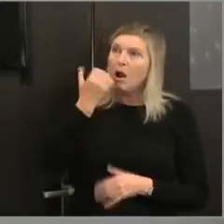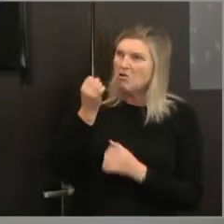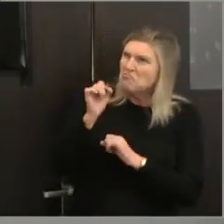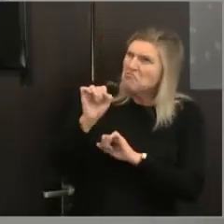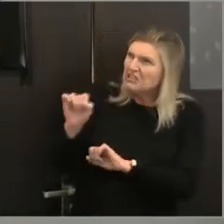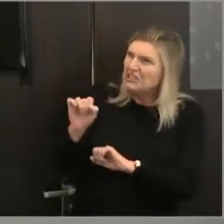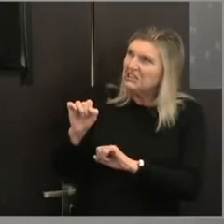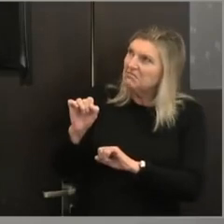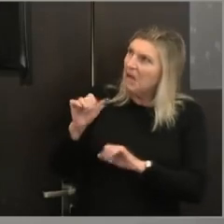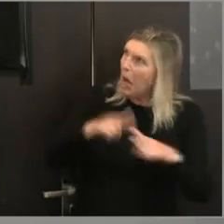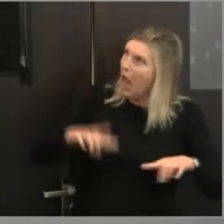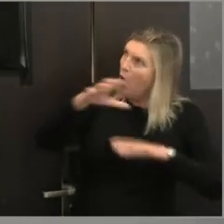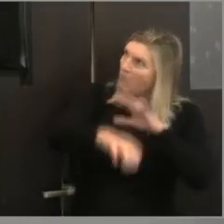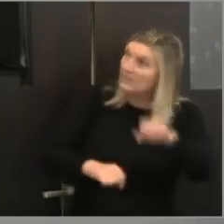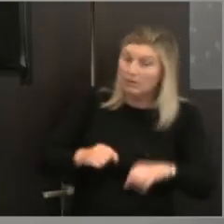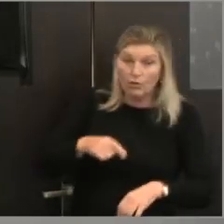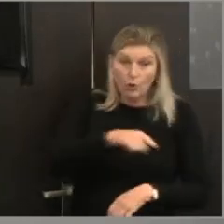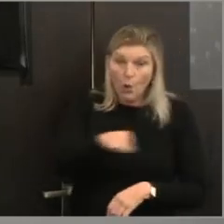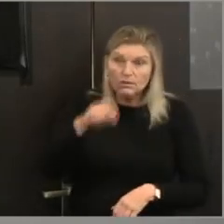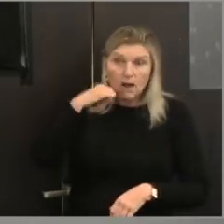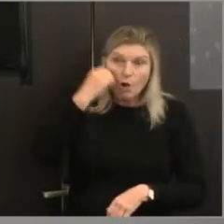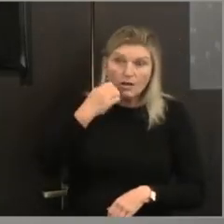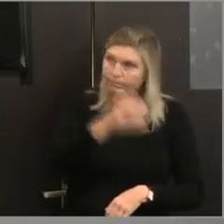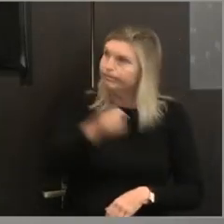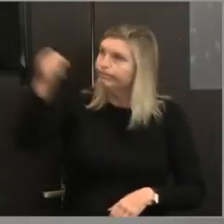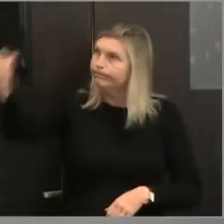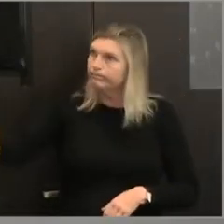were imprisoned, so there was a